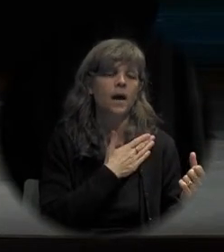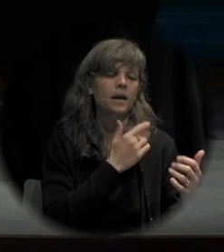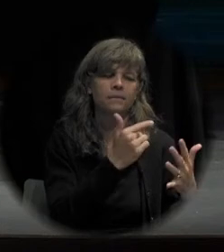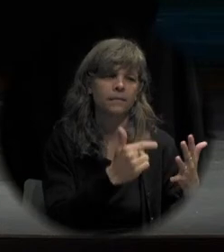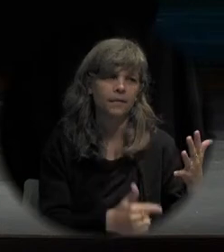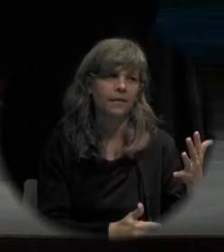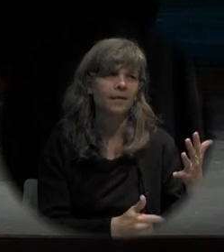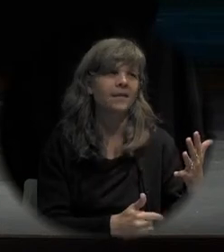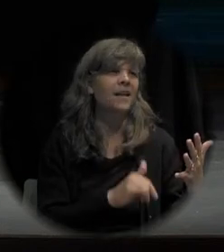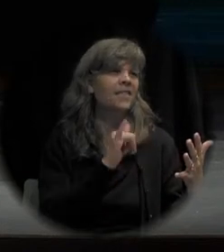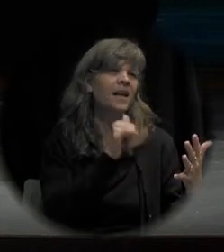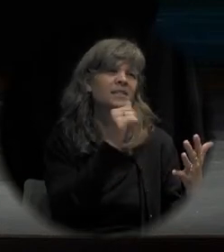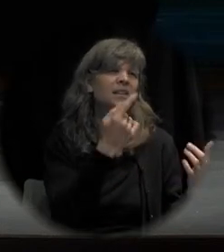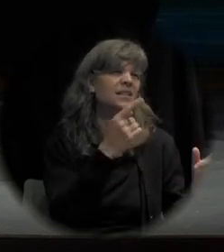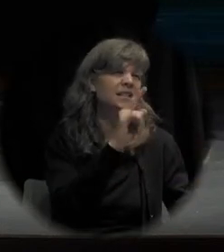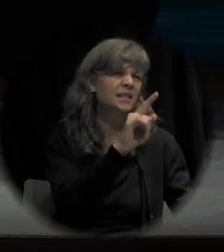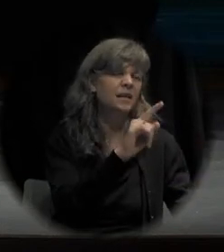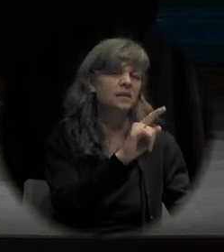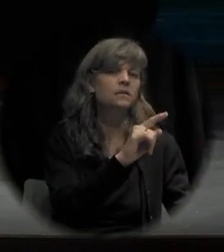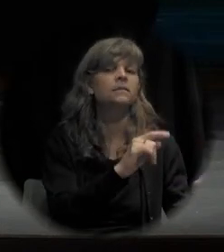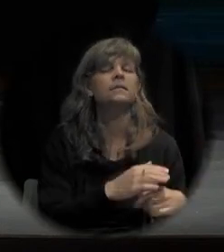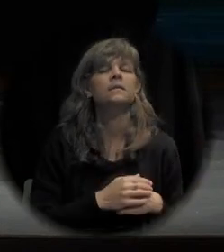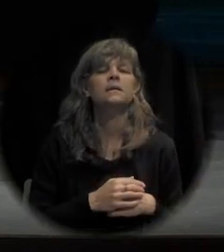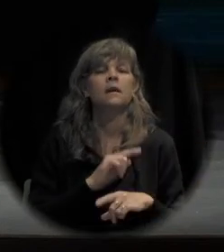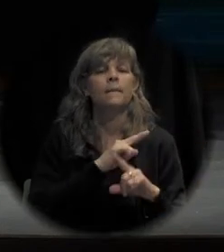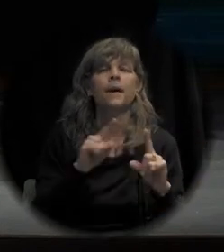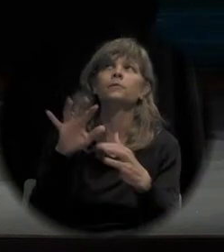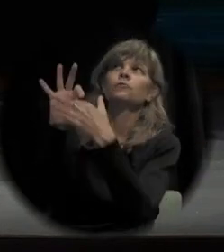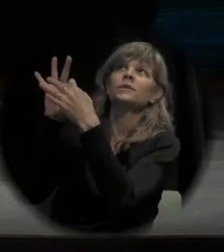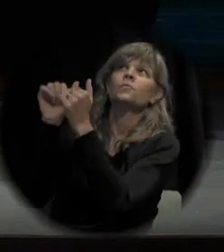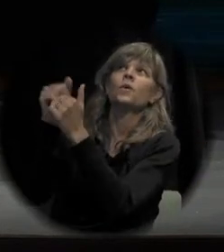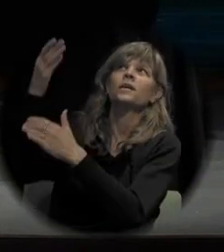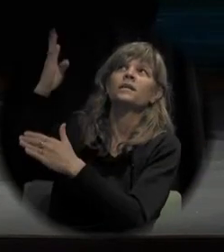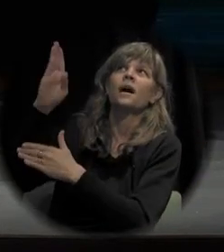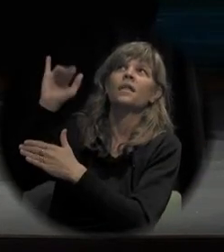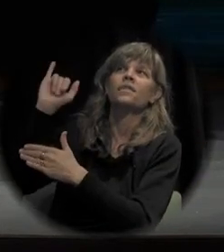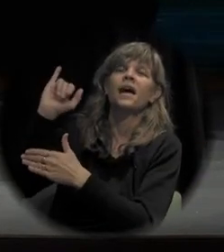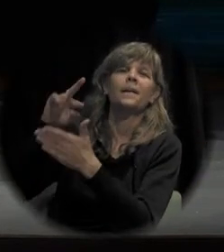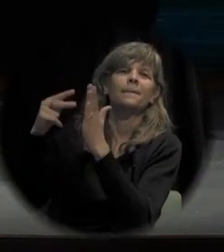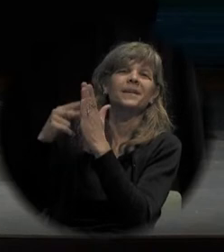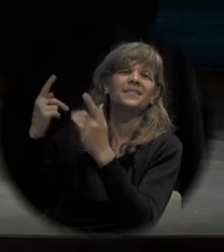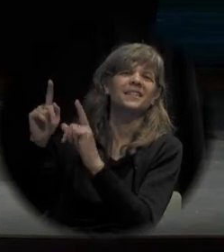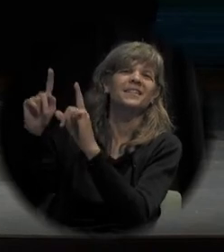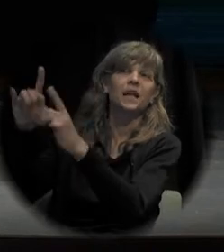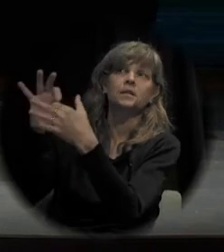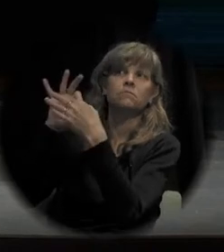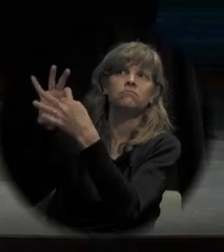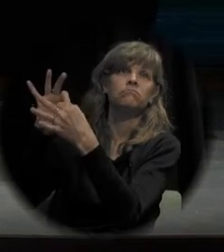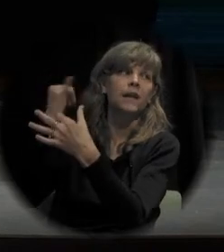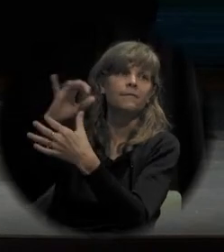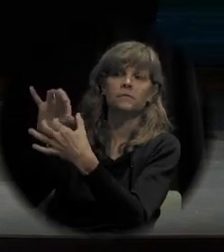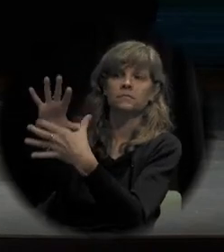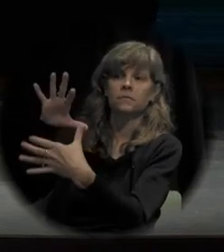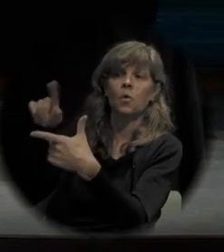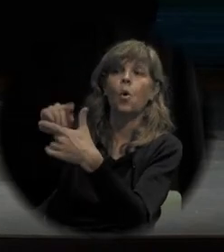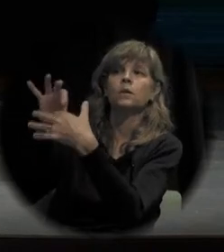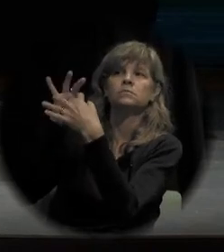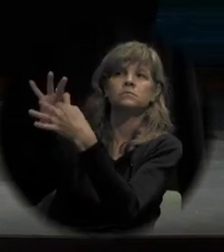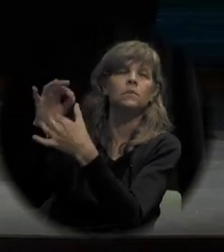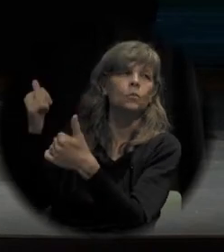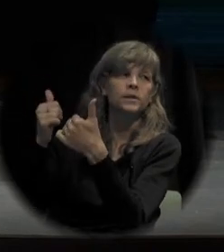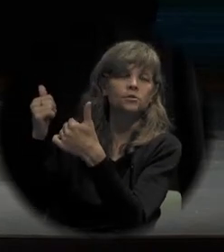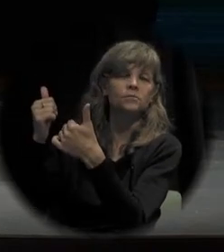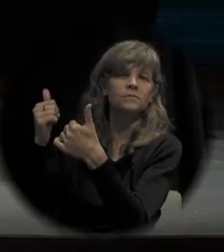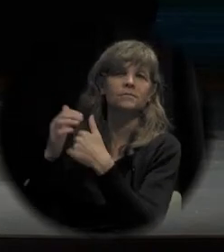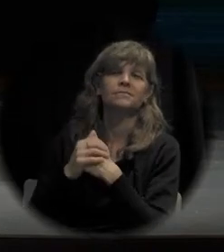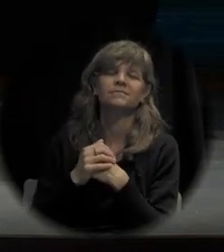is where David is going as well. So as we come back to the story of David and we think about David, we're not going to be in exactly the same situation as